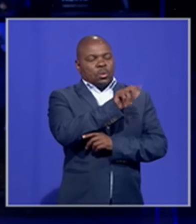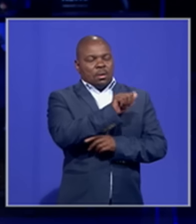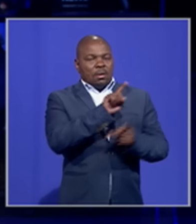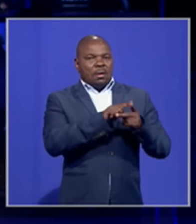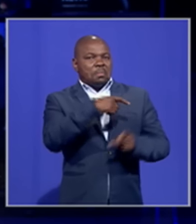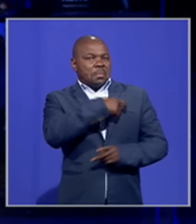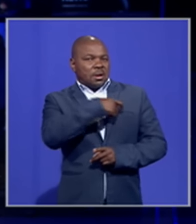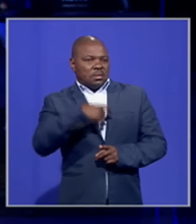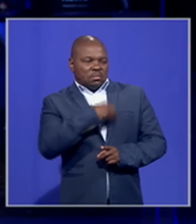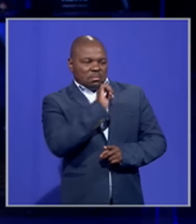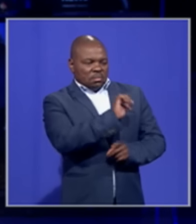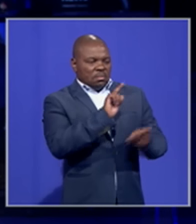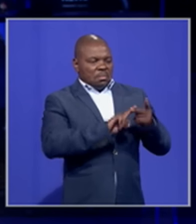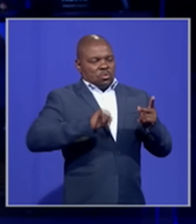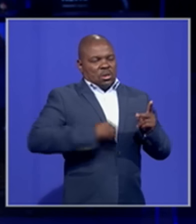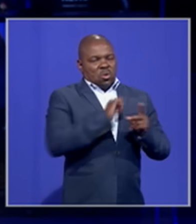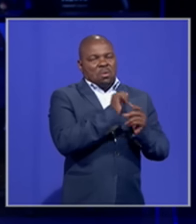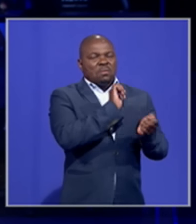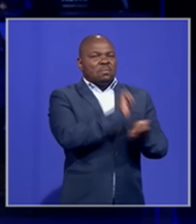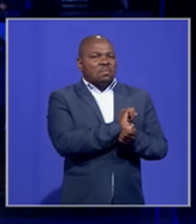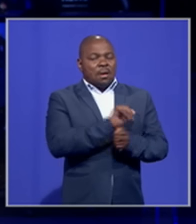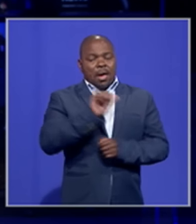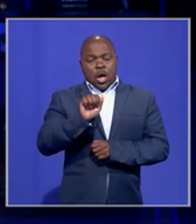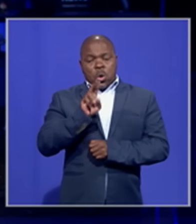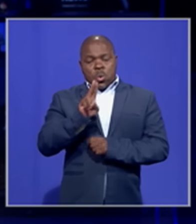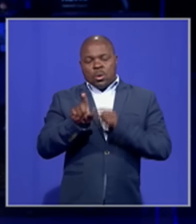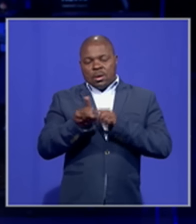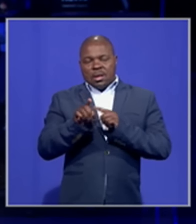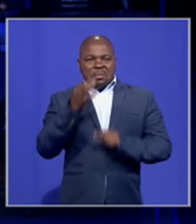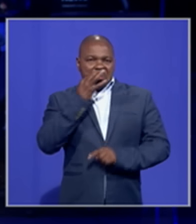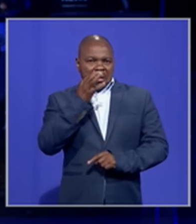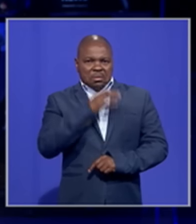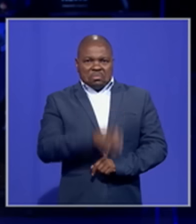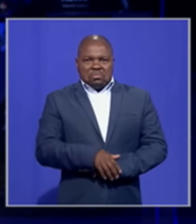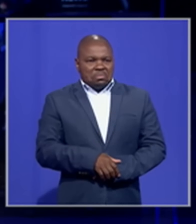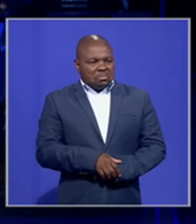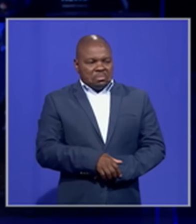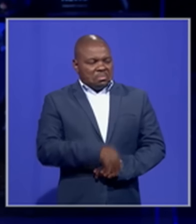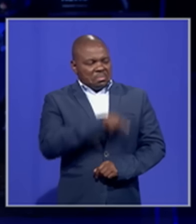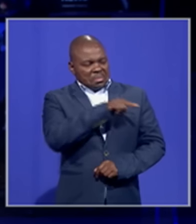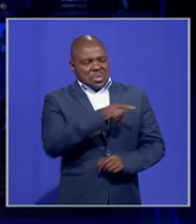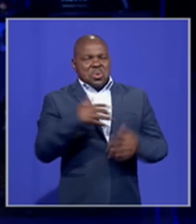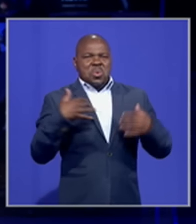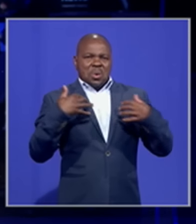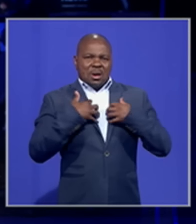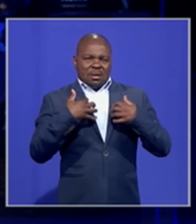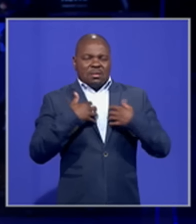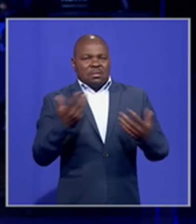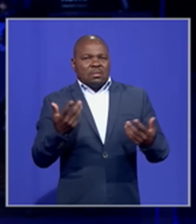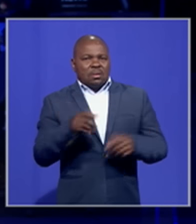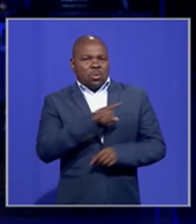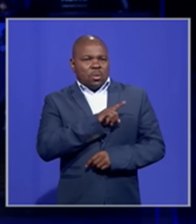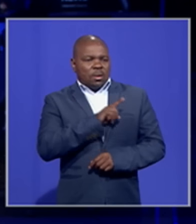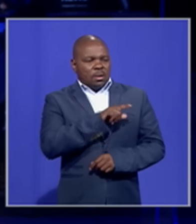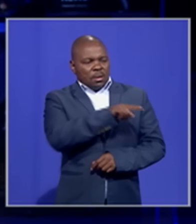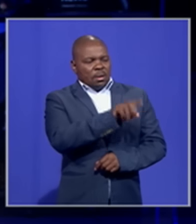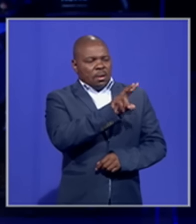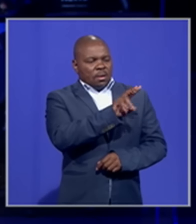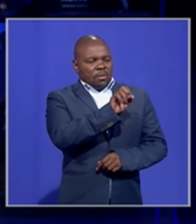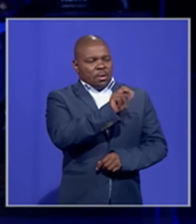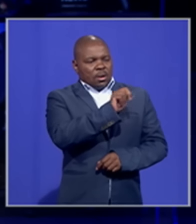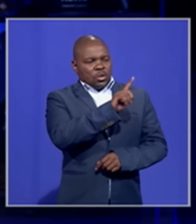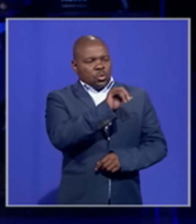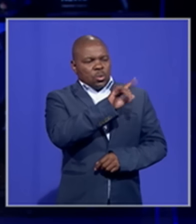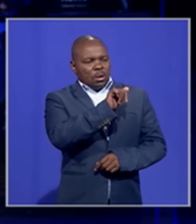Maduro le mfumahadi wa hae. AU e hlalositse boemo ba yona e le bo kgathatsang ya ntore mathata Venezuela